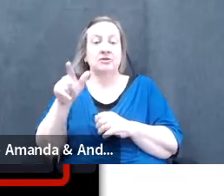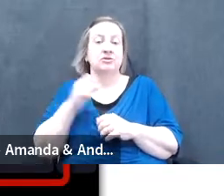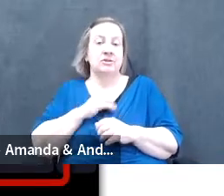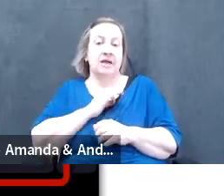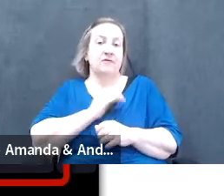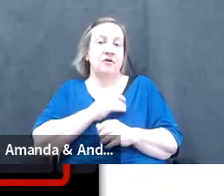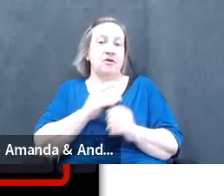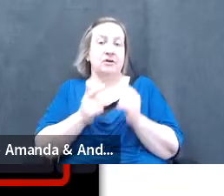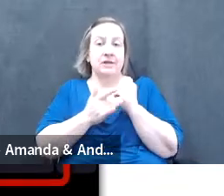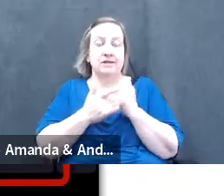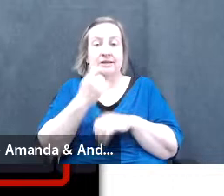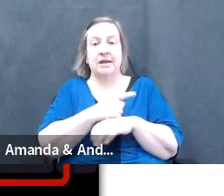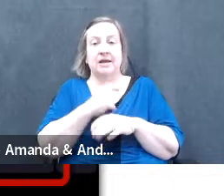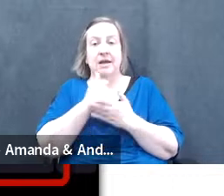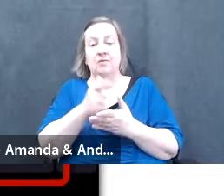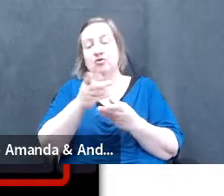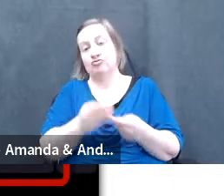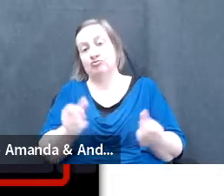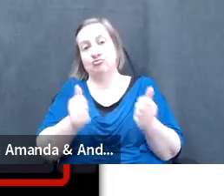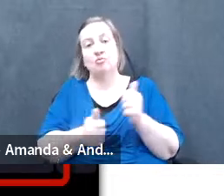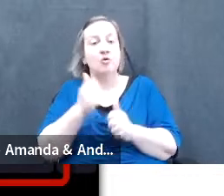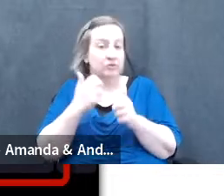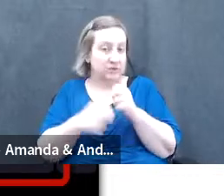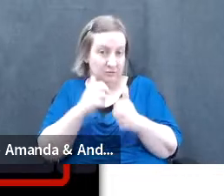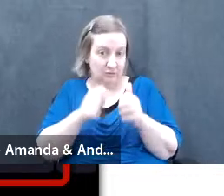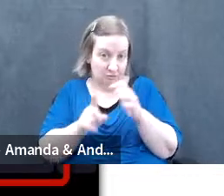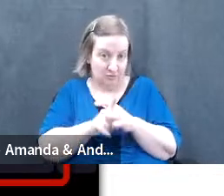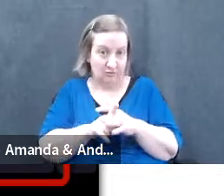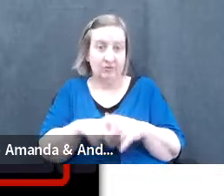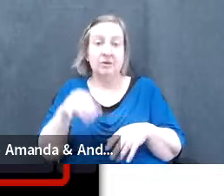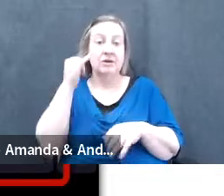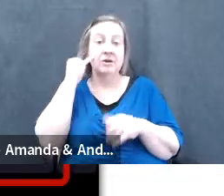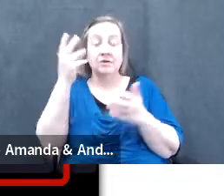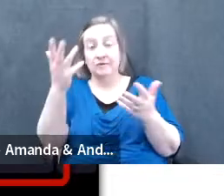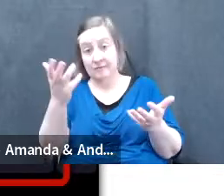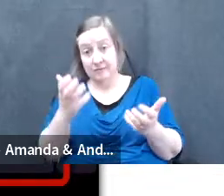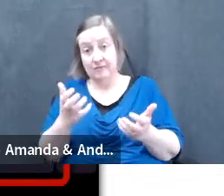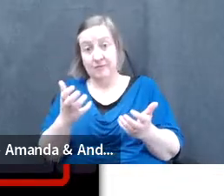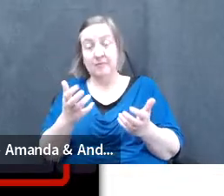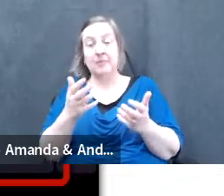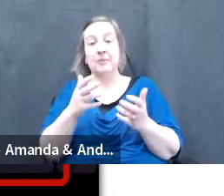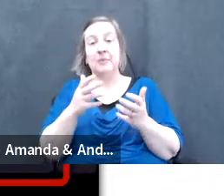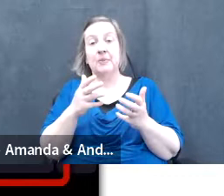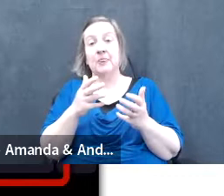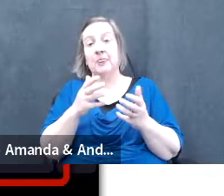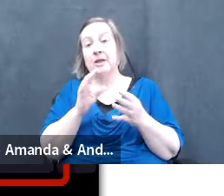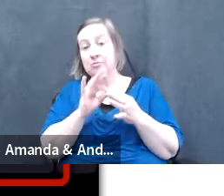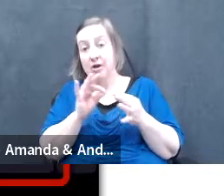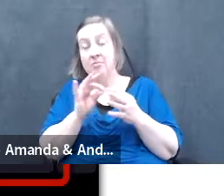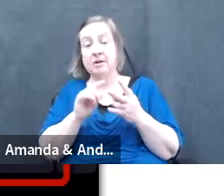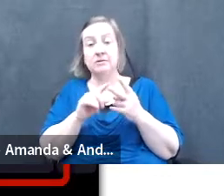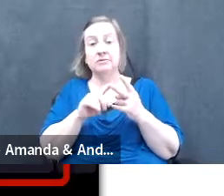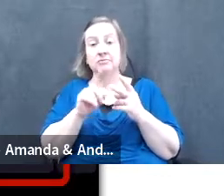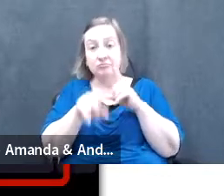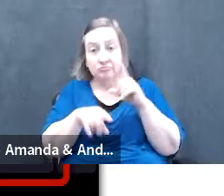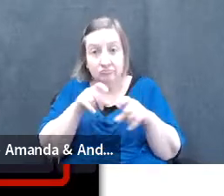can probably help you resolve most issues. And then if you would like to offer a comment or ask a